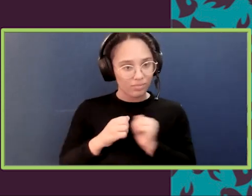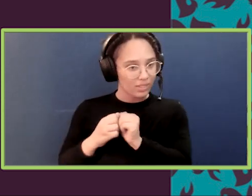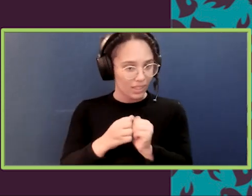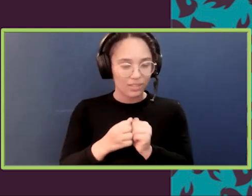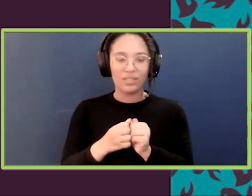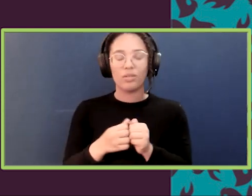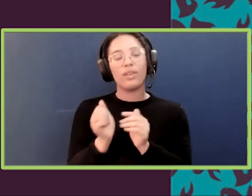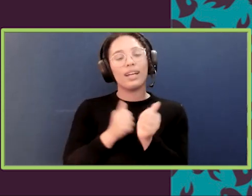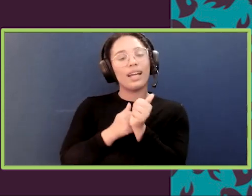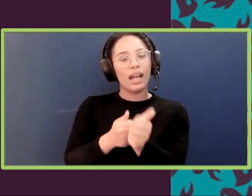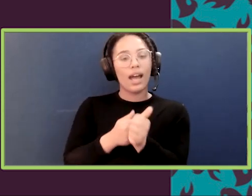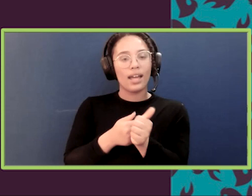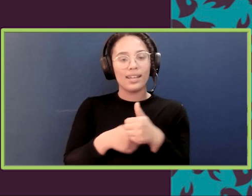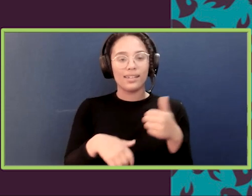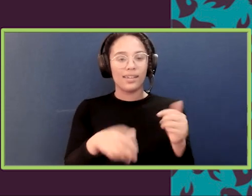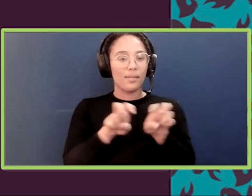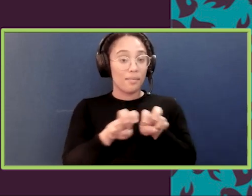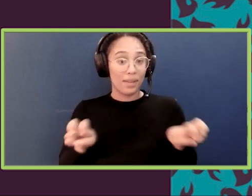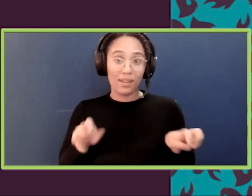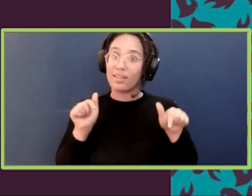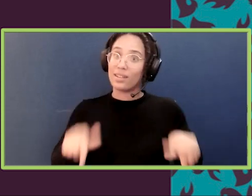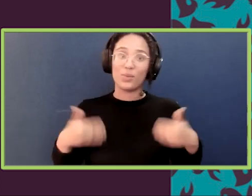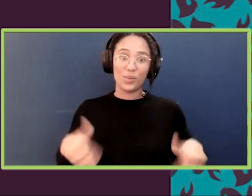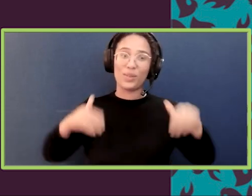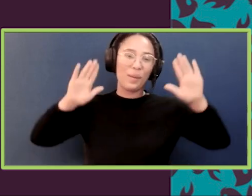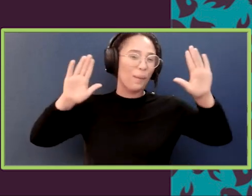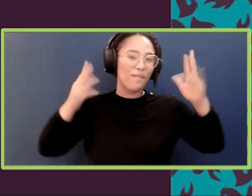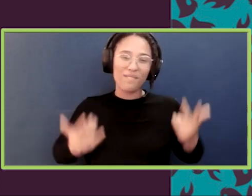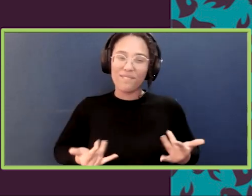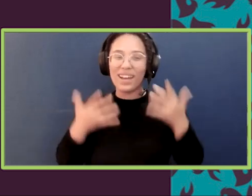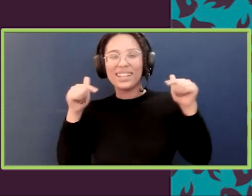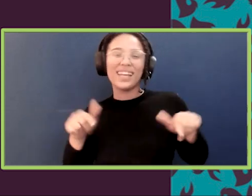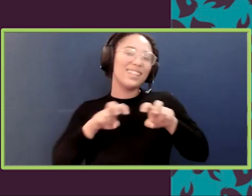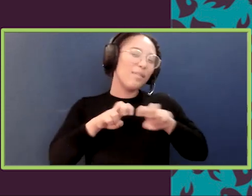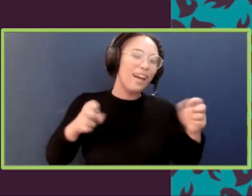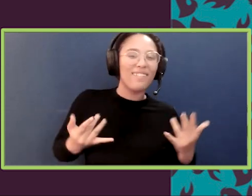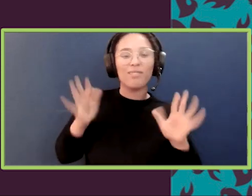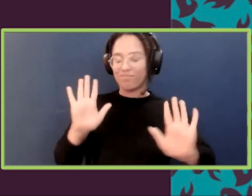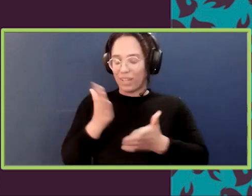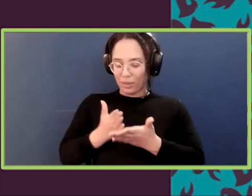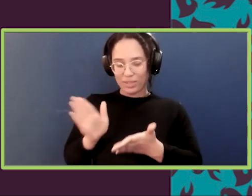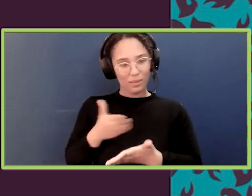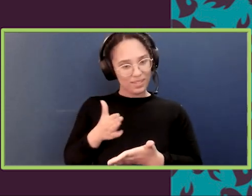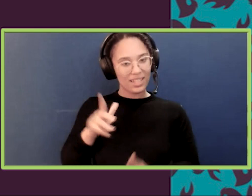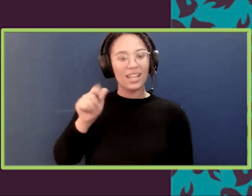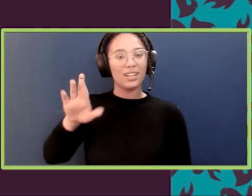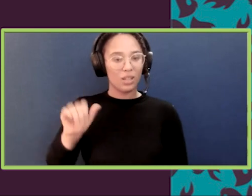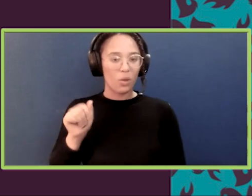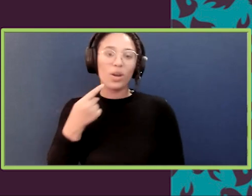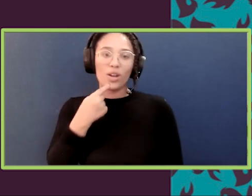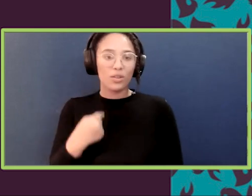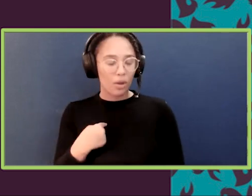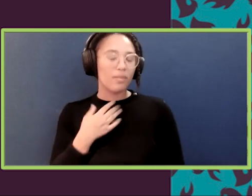discussion. This panel is fire. Okay, stop singing. Laura said to me, Lindsey, please